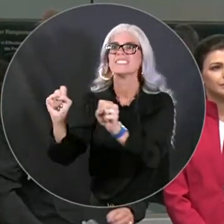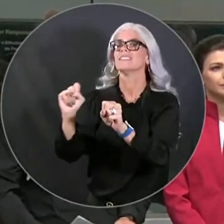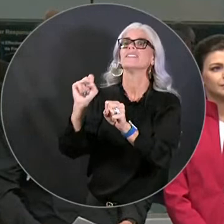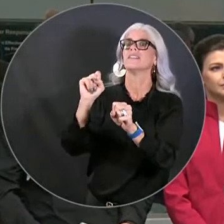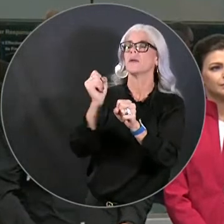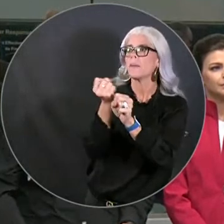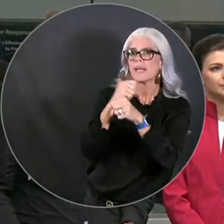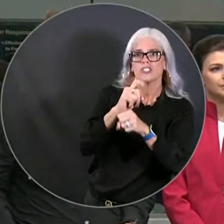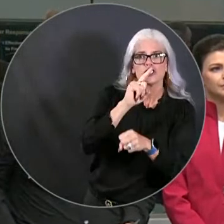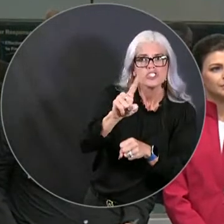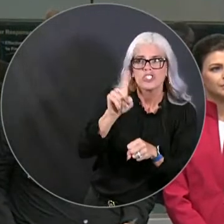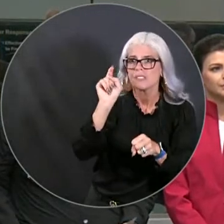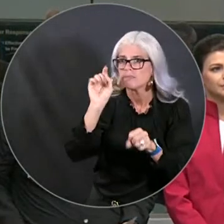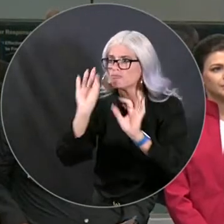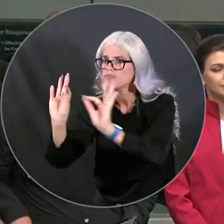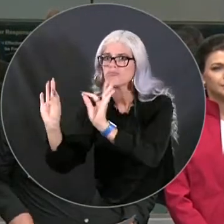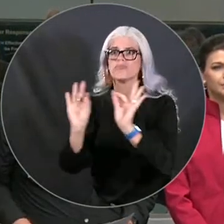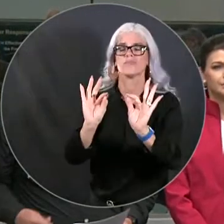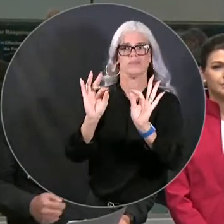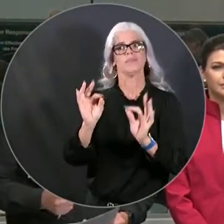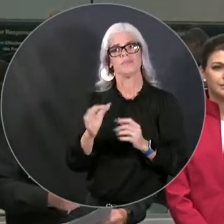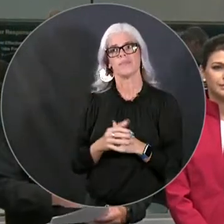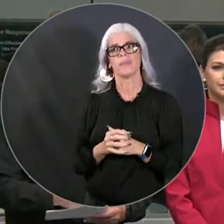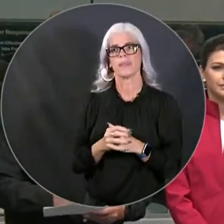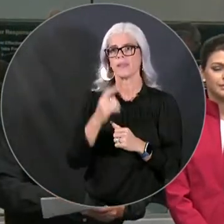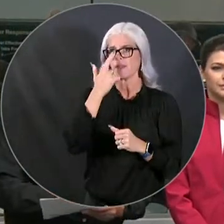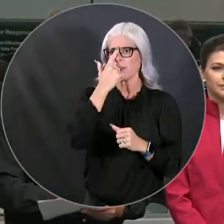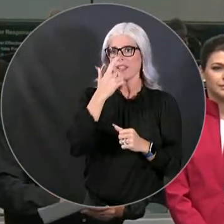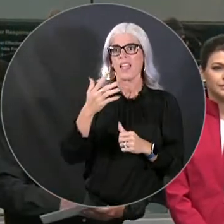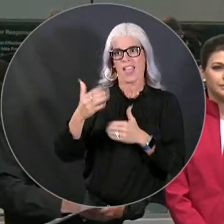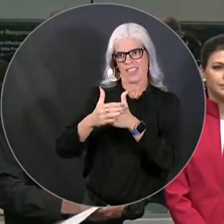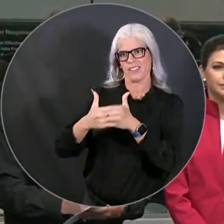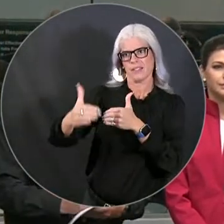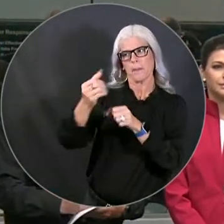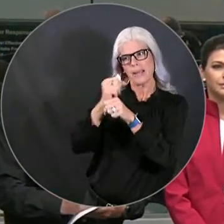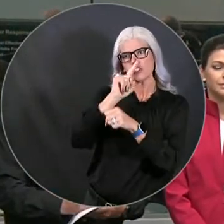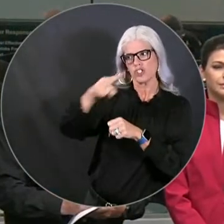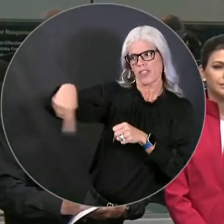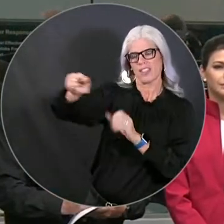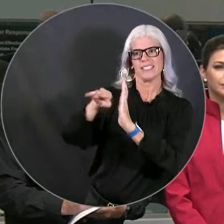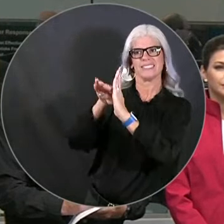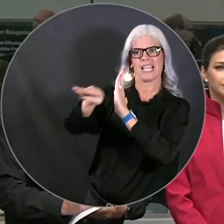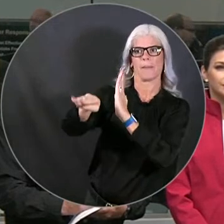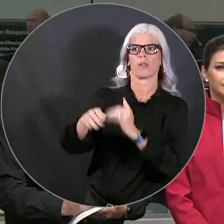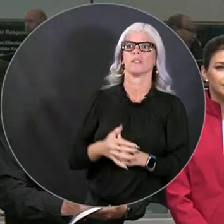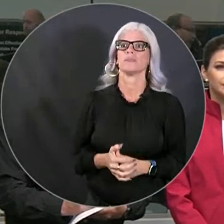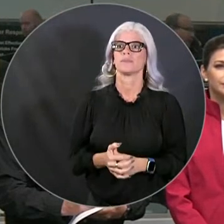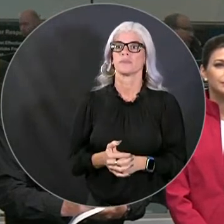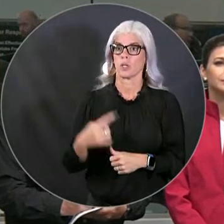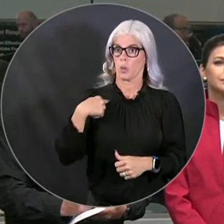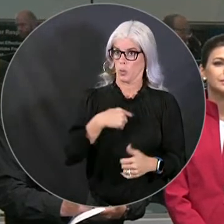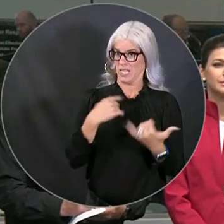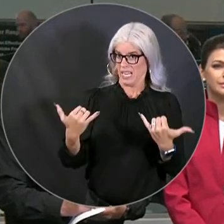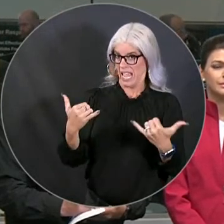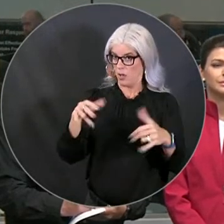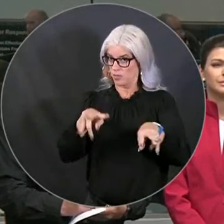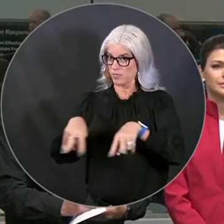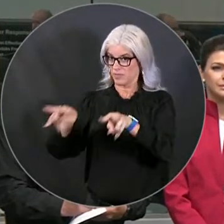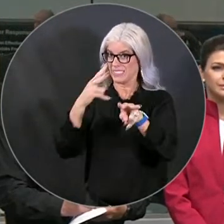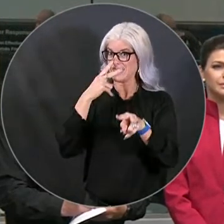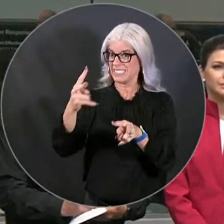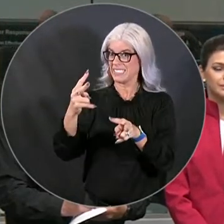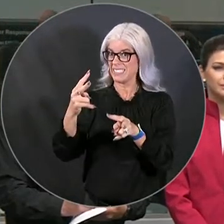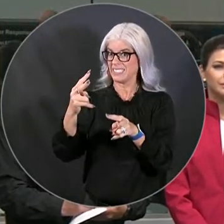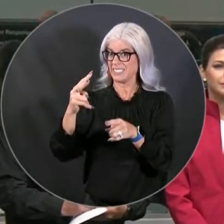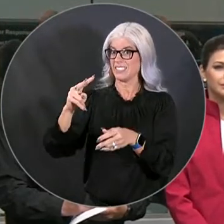And eventually bringing some stability, but you're looking at a storm that's changed the character of a significant